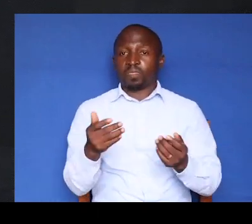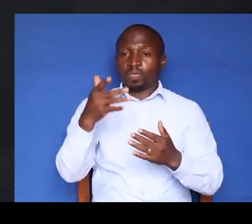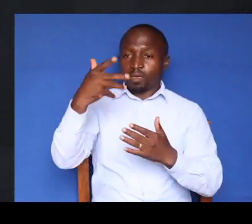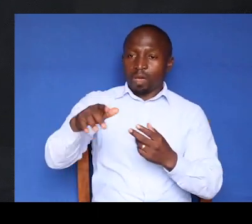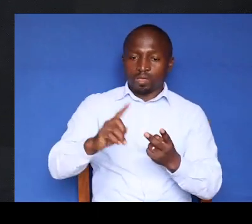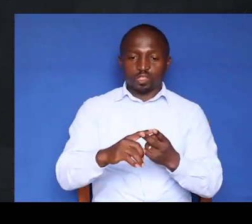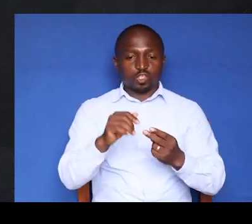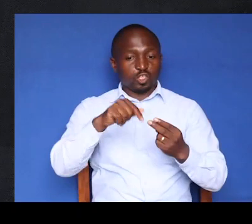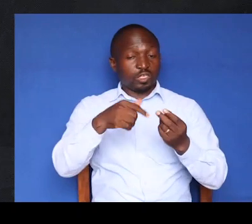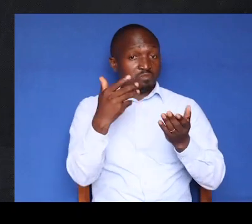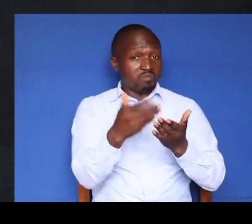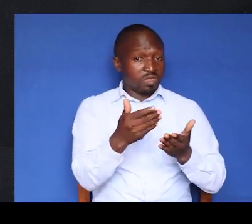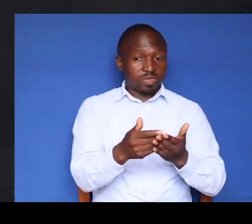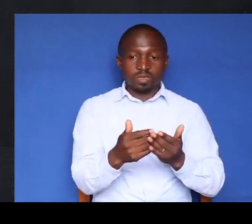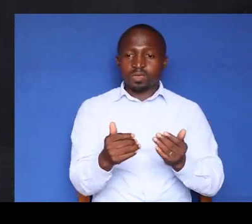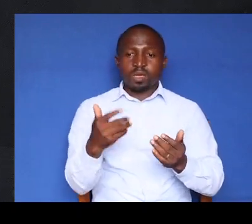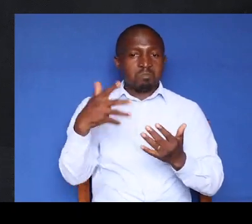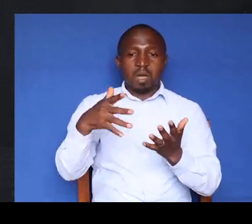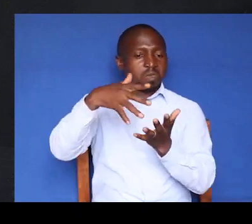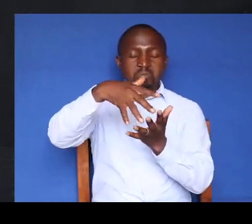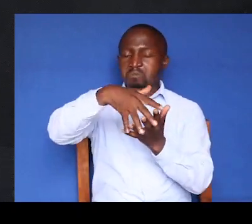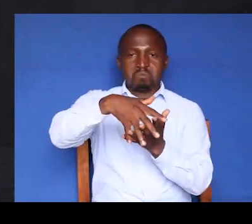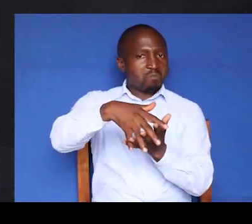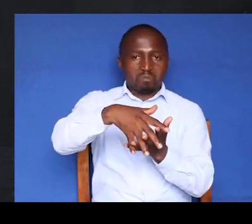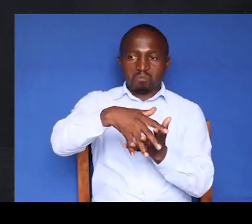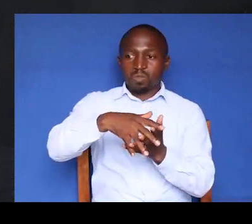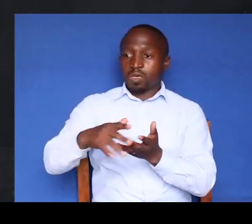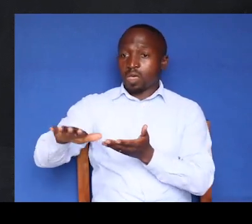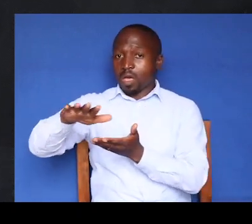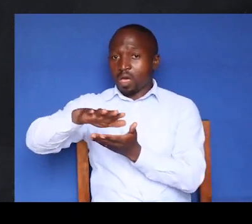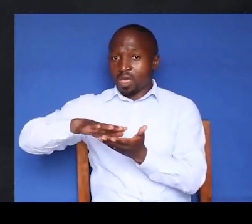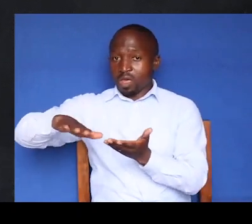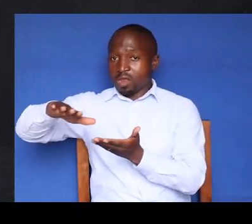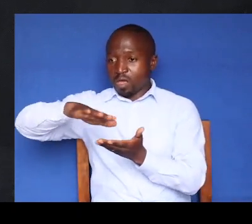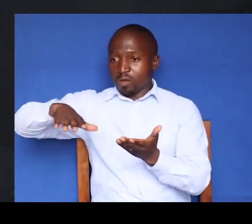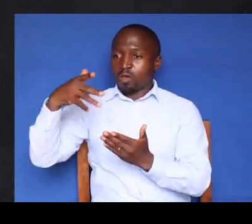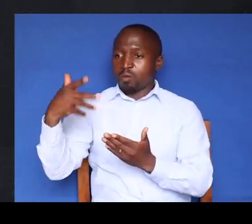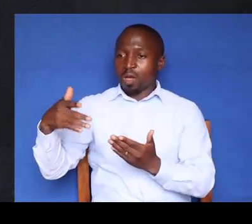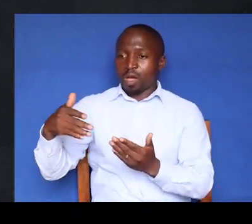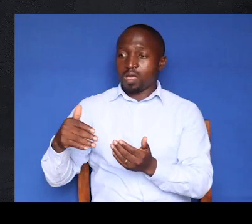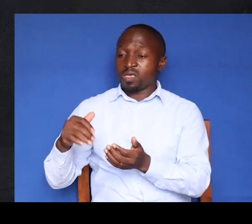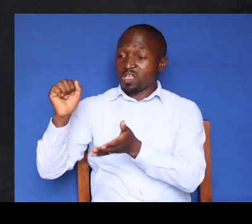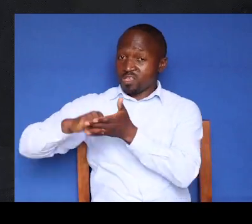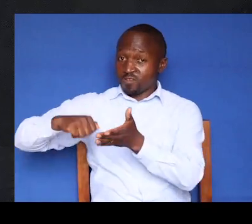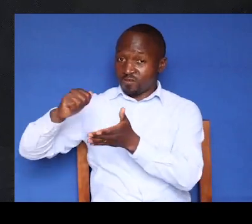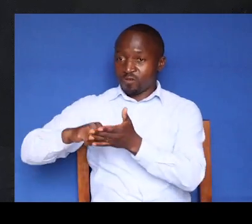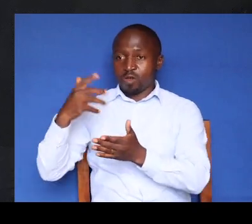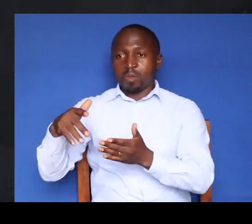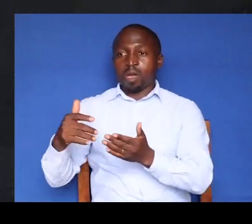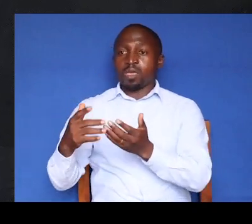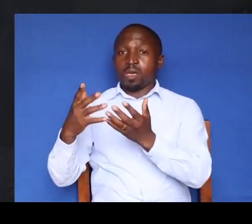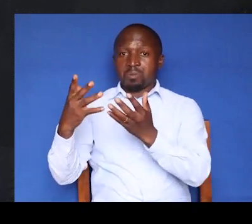much saturated with water compared to where the ground less saturated with water. So my